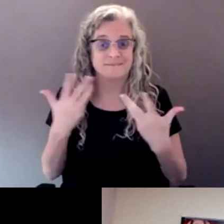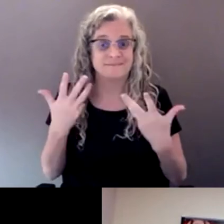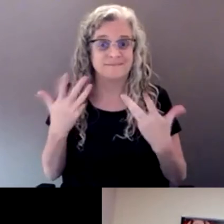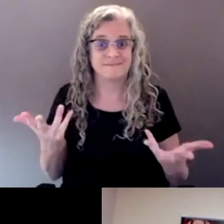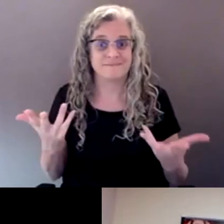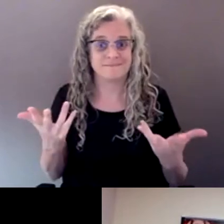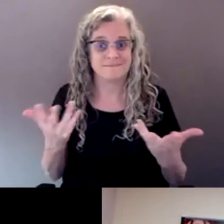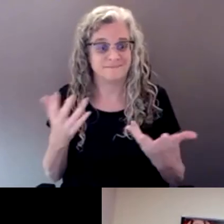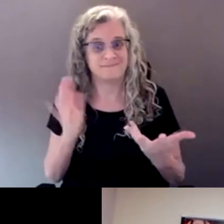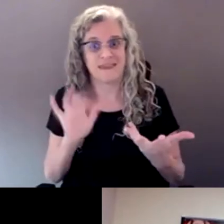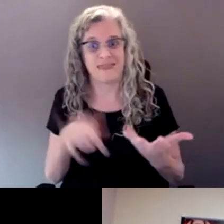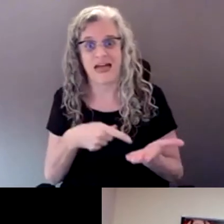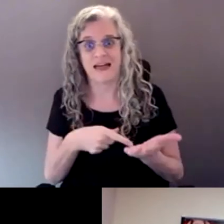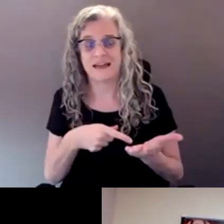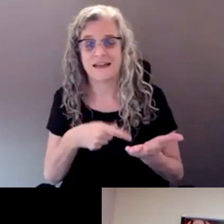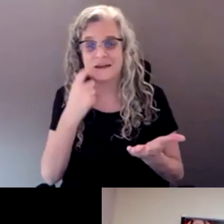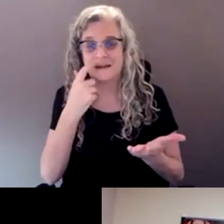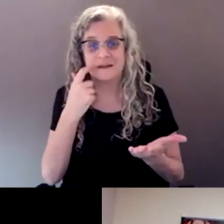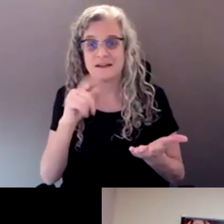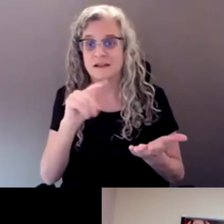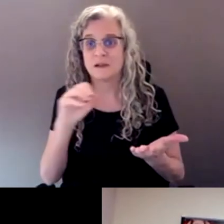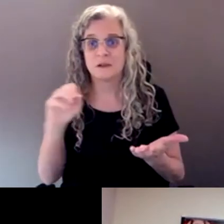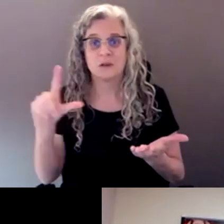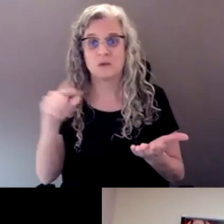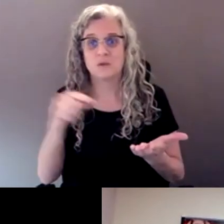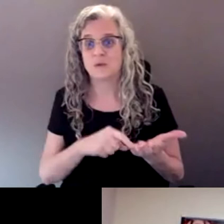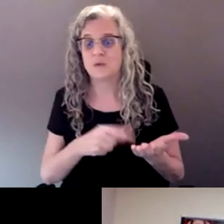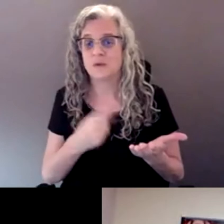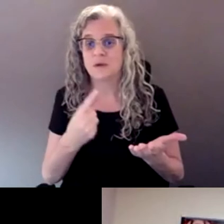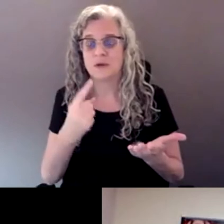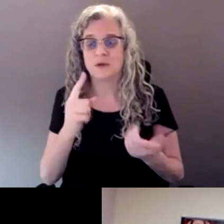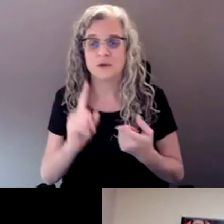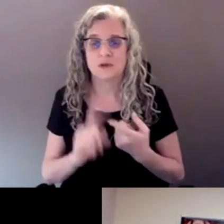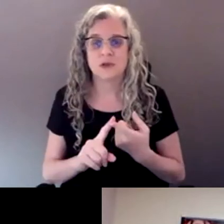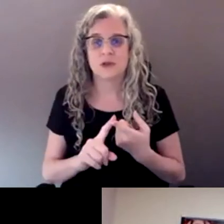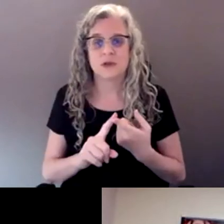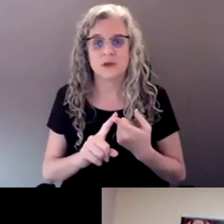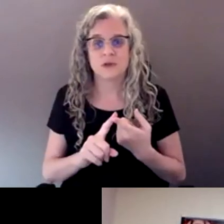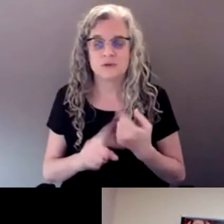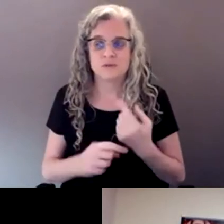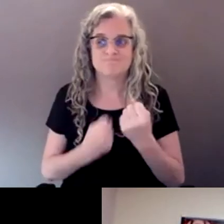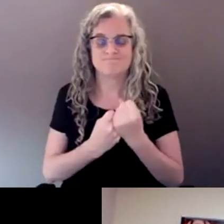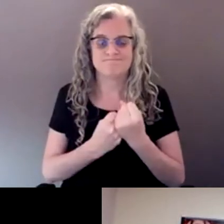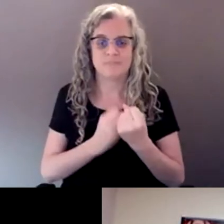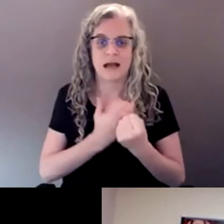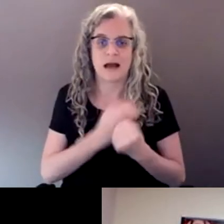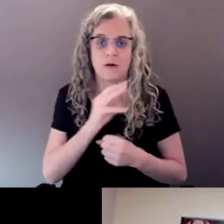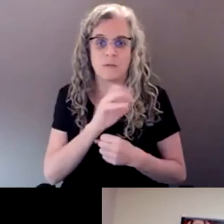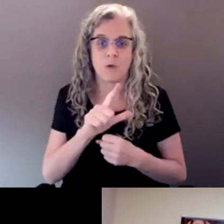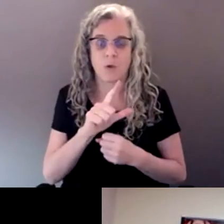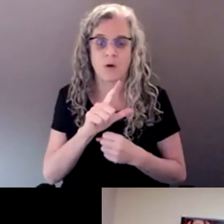only tool we have to leaven our moral certainties is